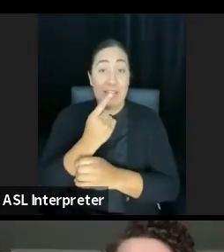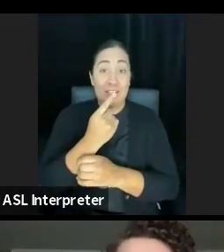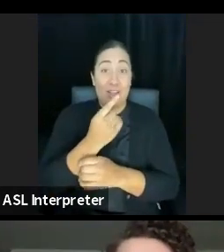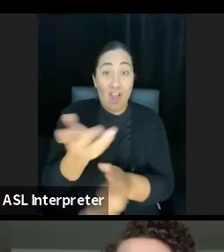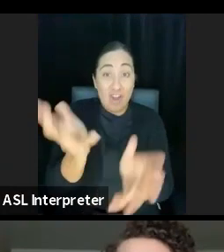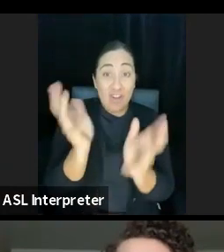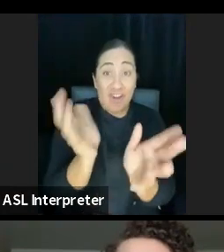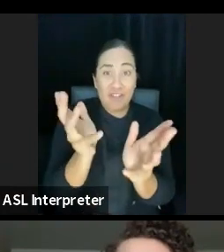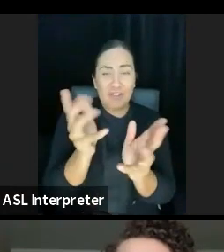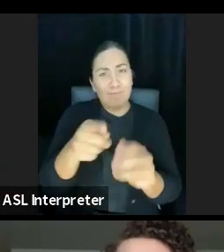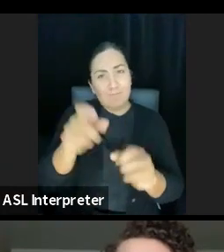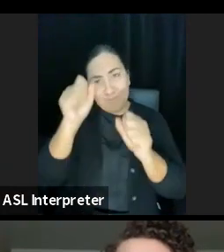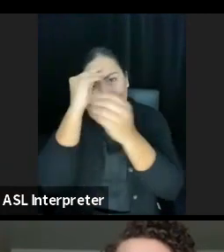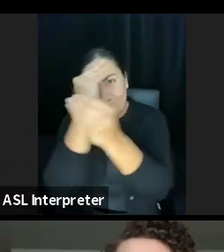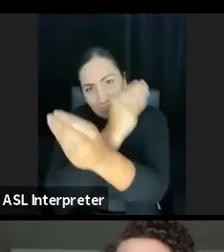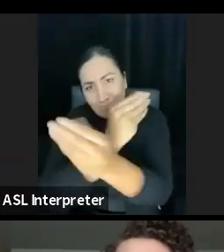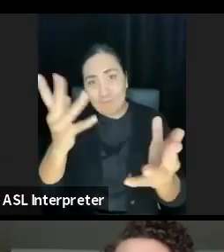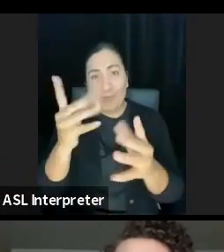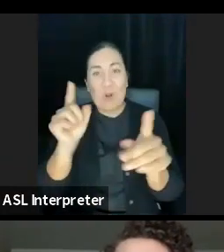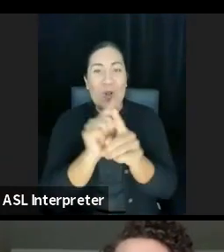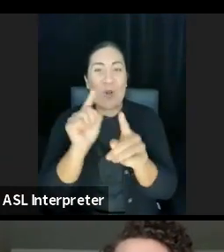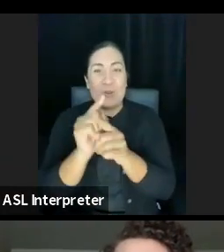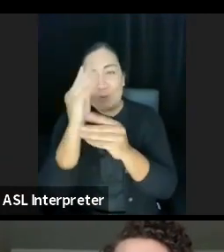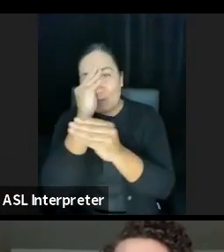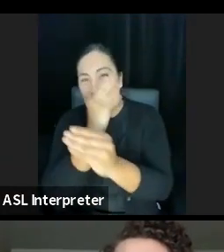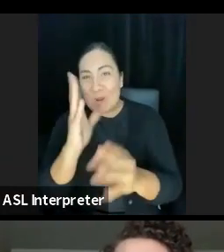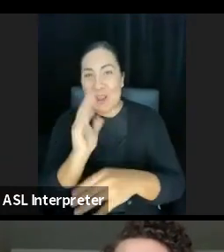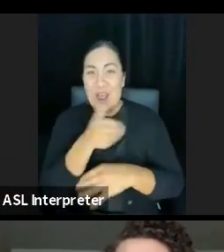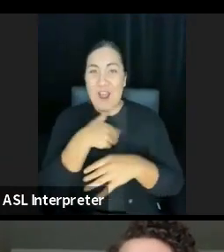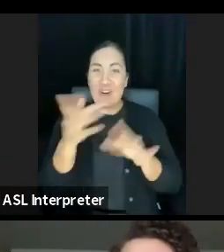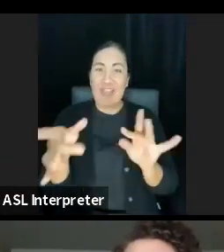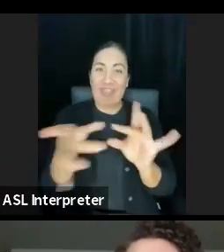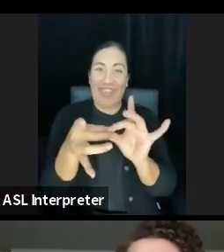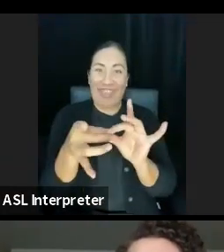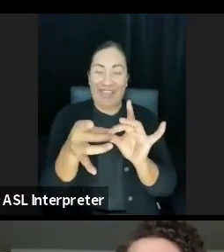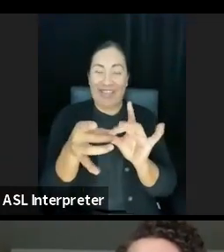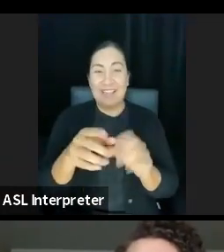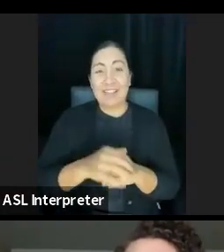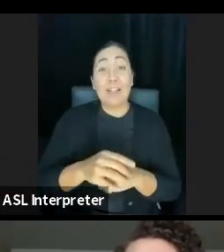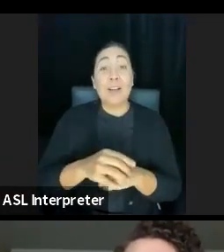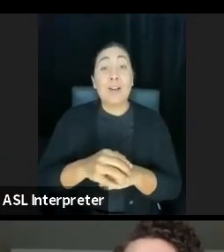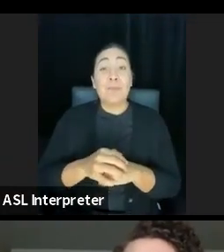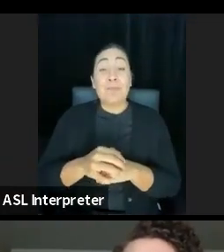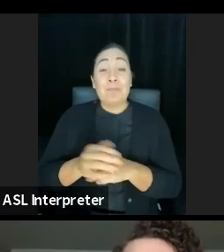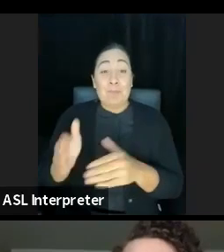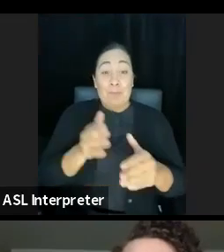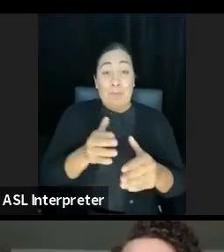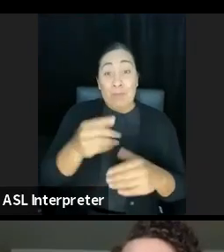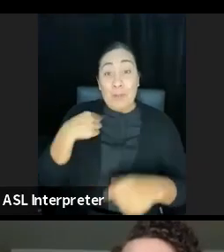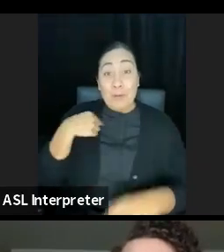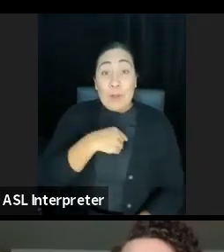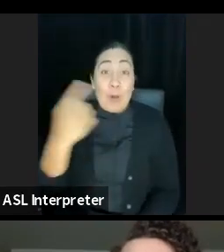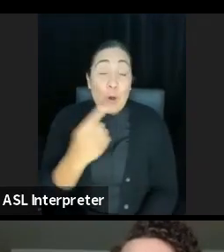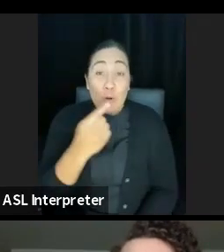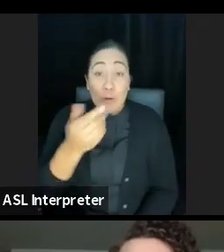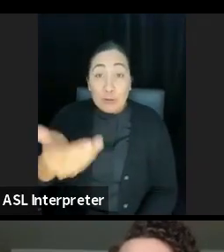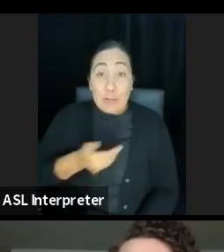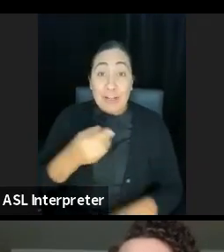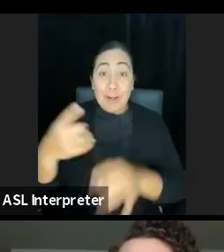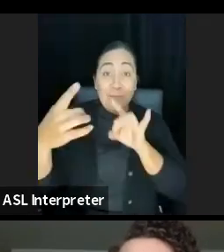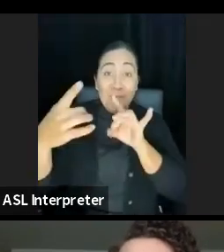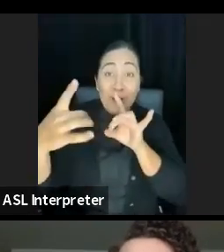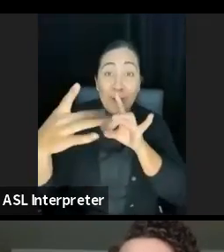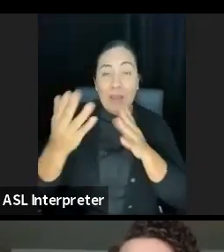link. We always welcome feedback and suggestions for next